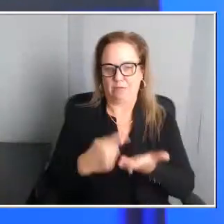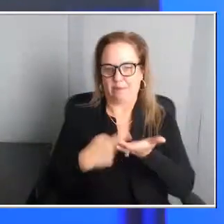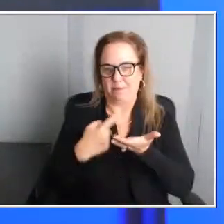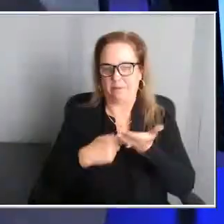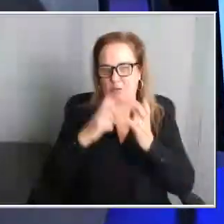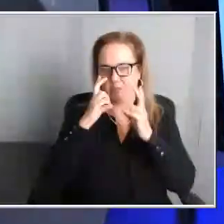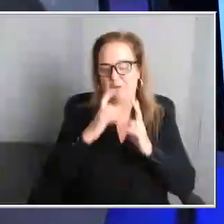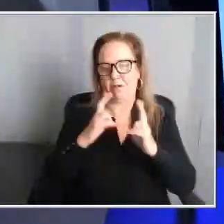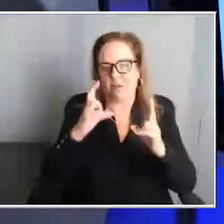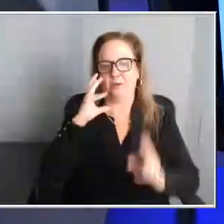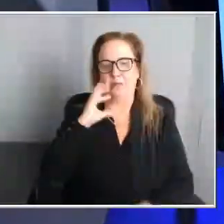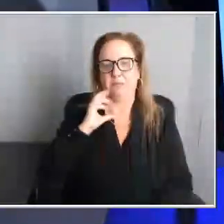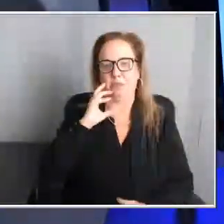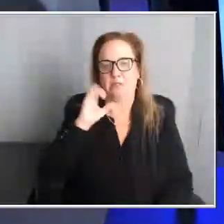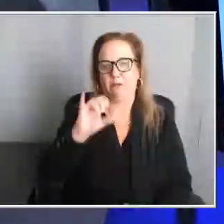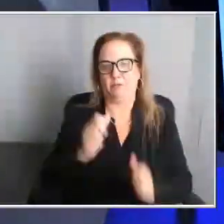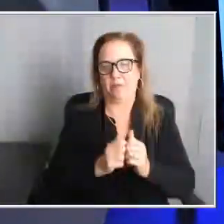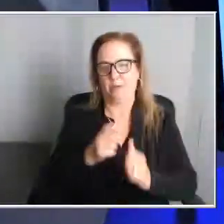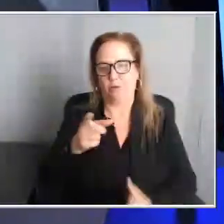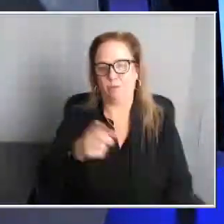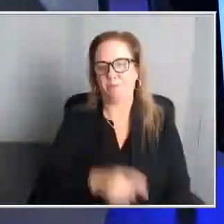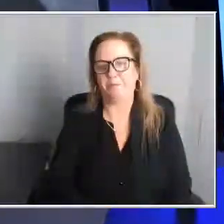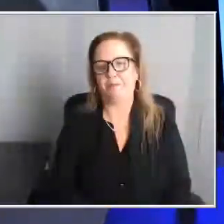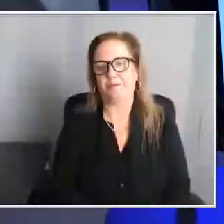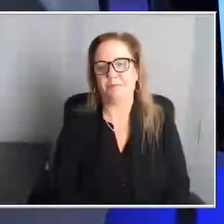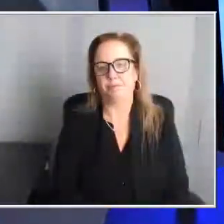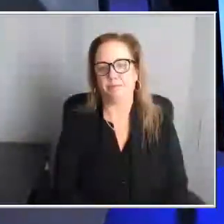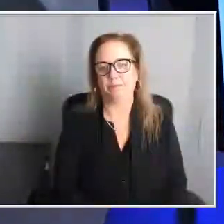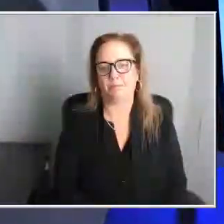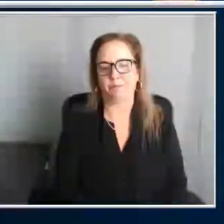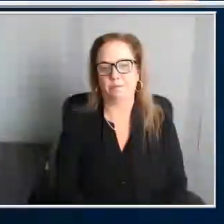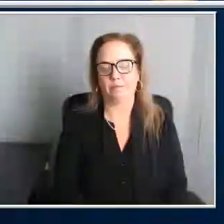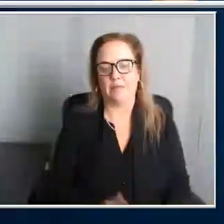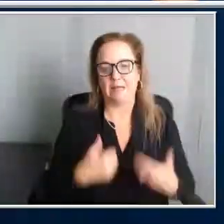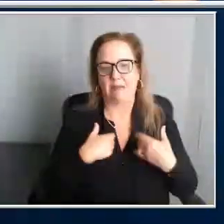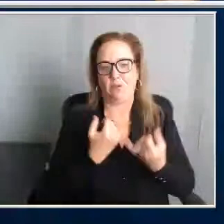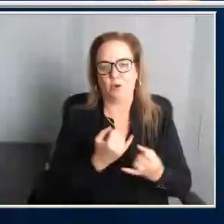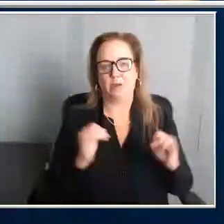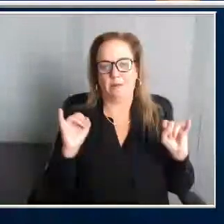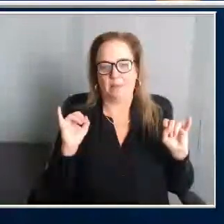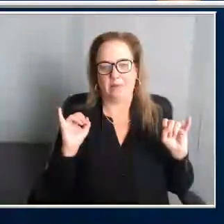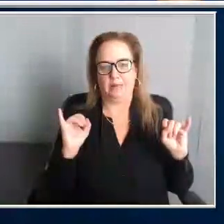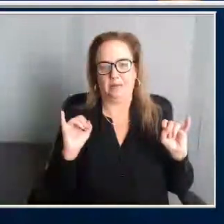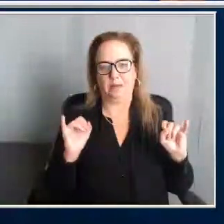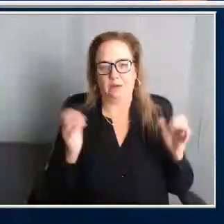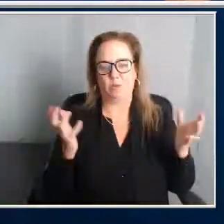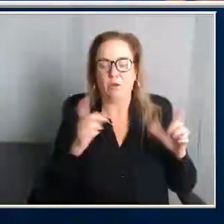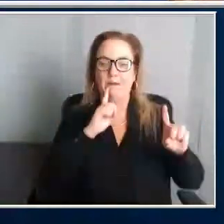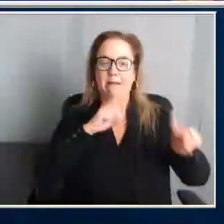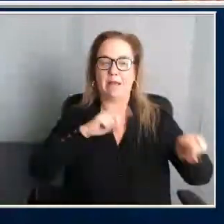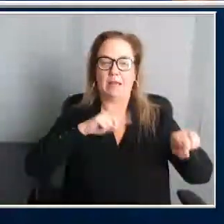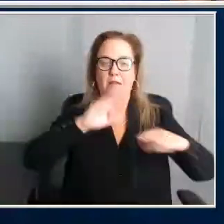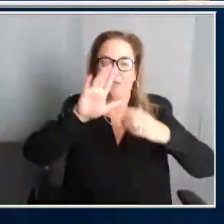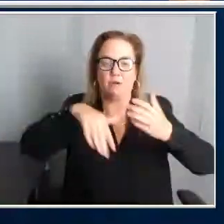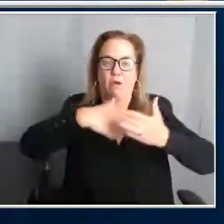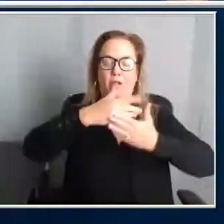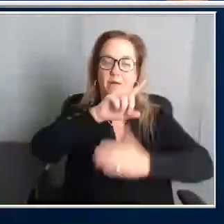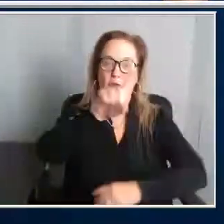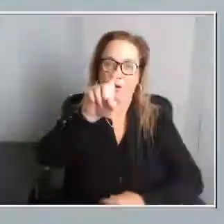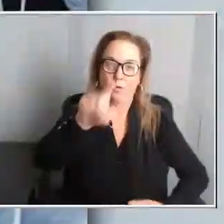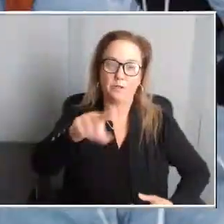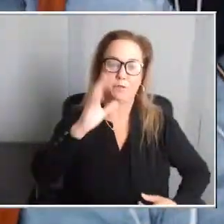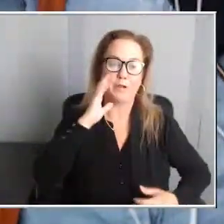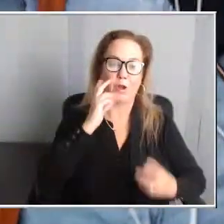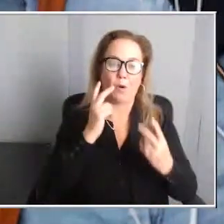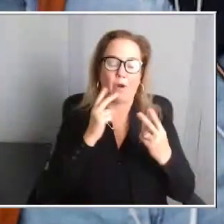to experience that with you. And to have your independence. We are here to answer all of your questions. We know our viewers have